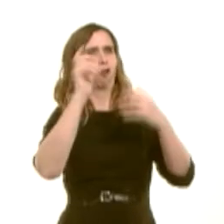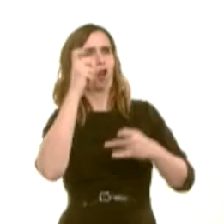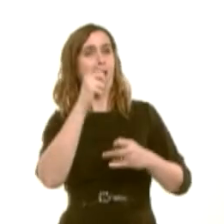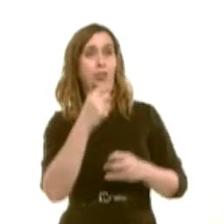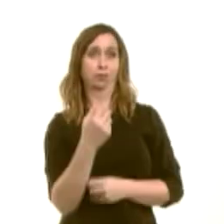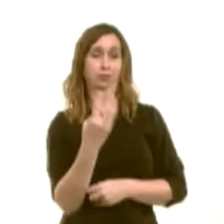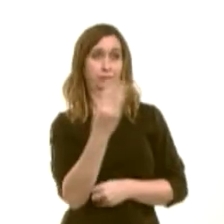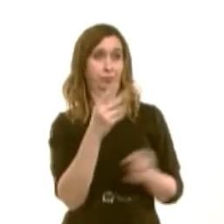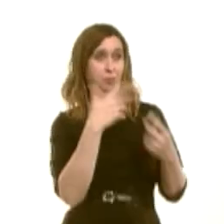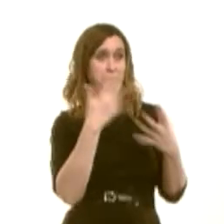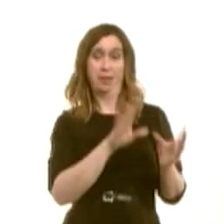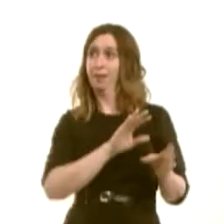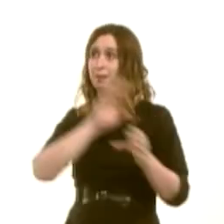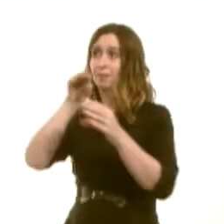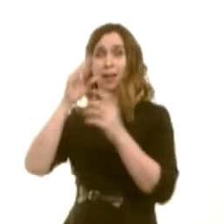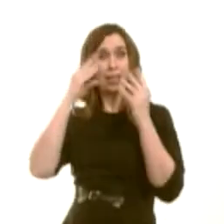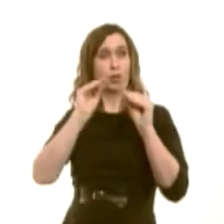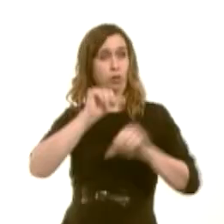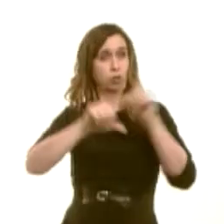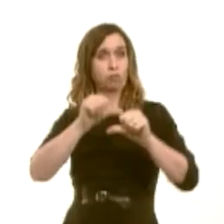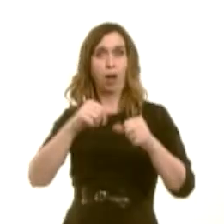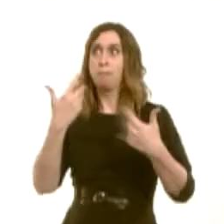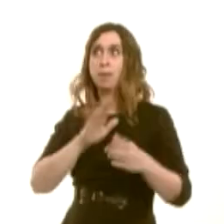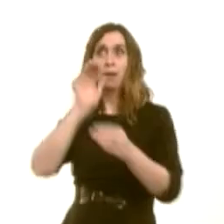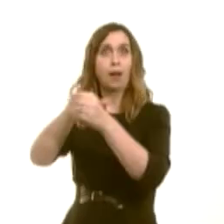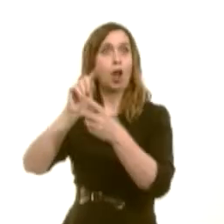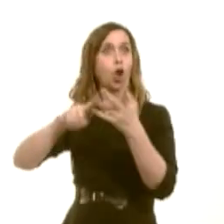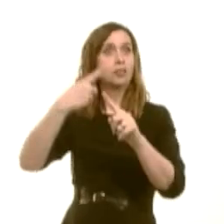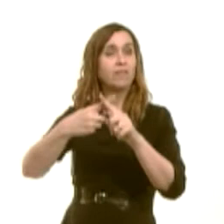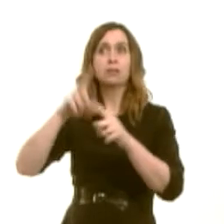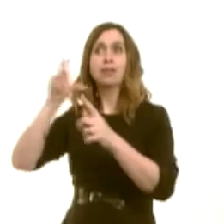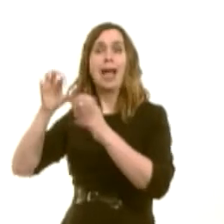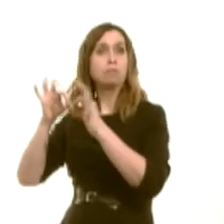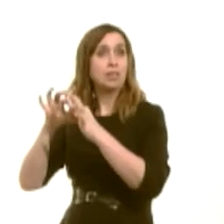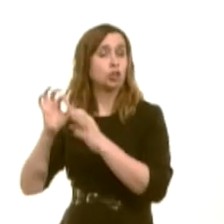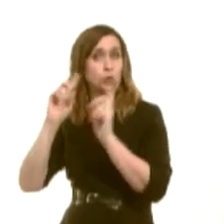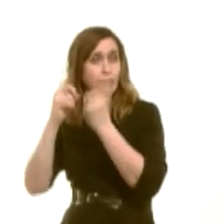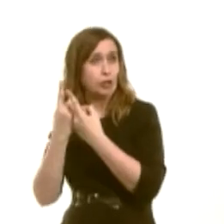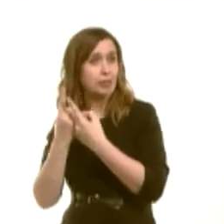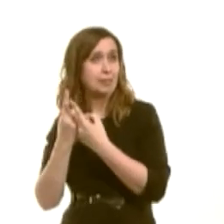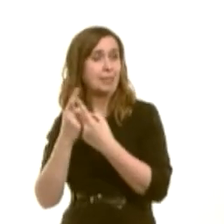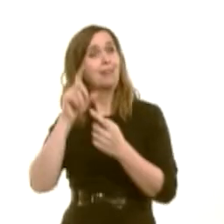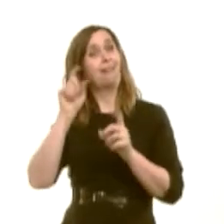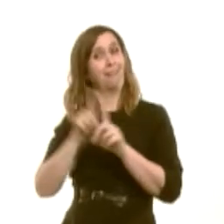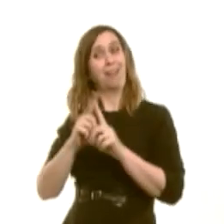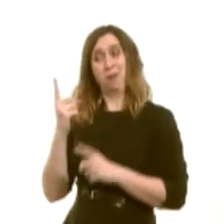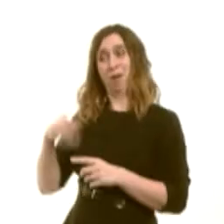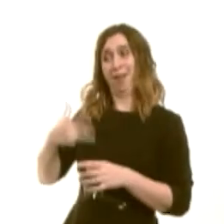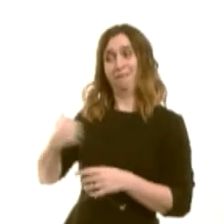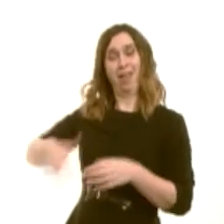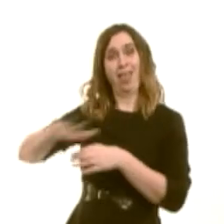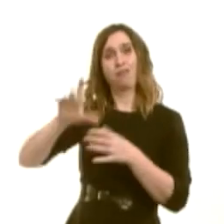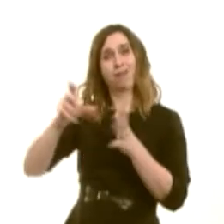Oxbridge universities through the educational programmes there, including my one particular constituent, Callum Haggart,